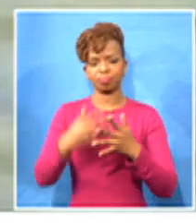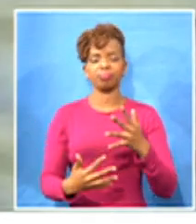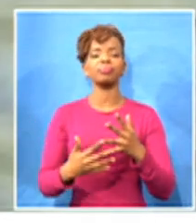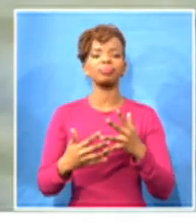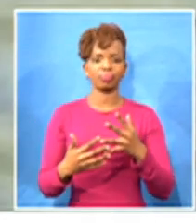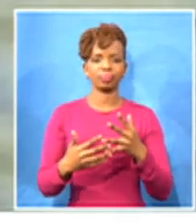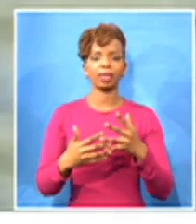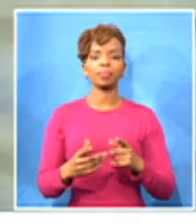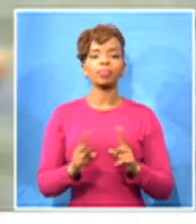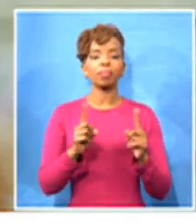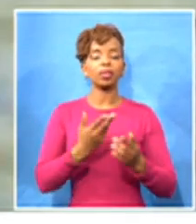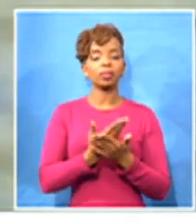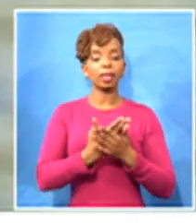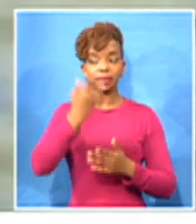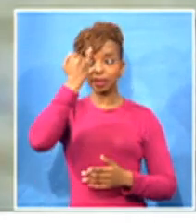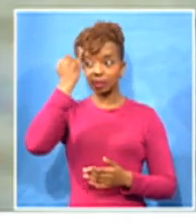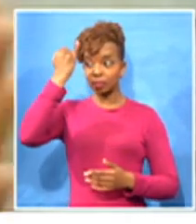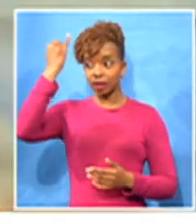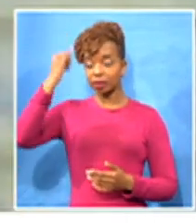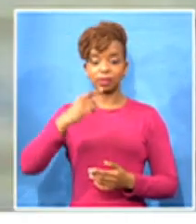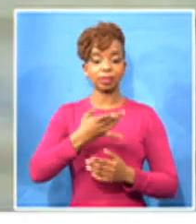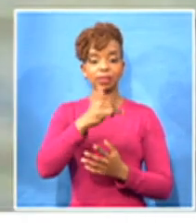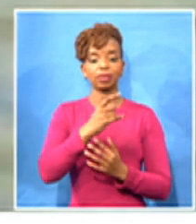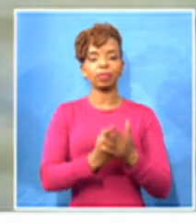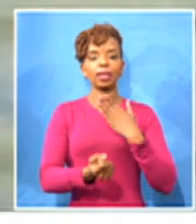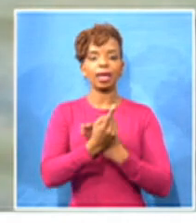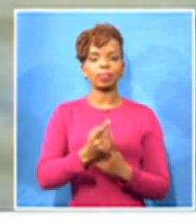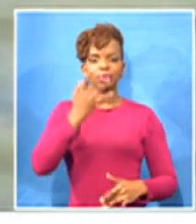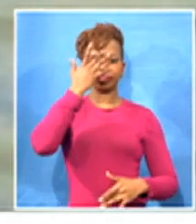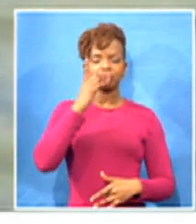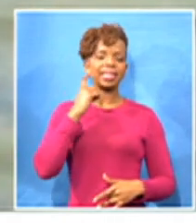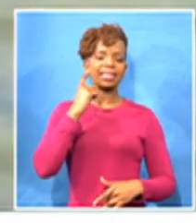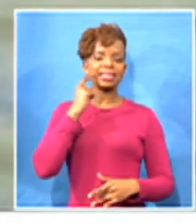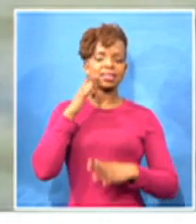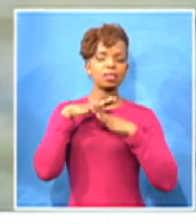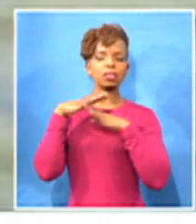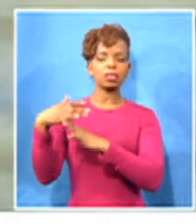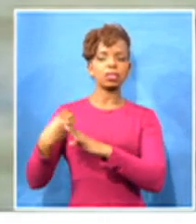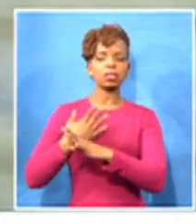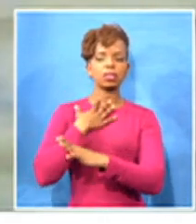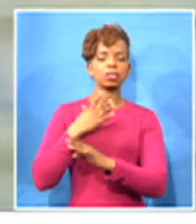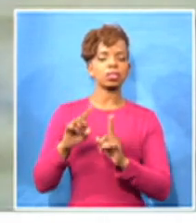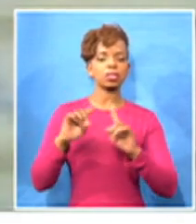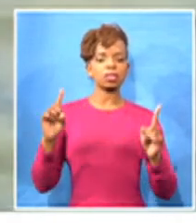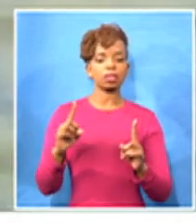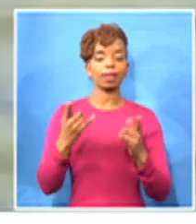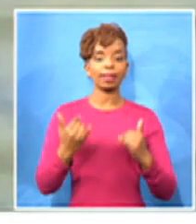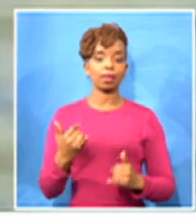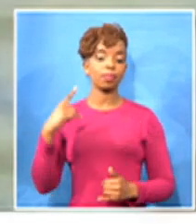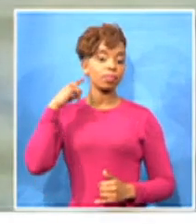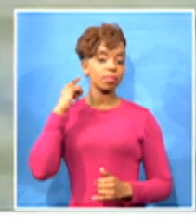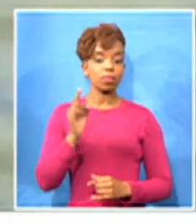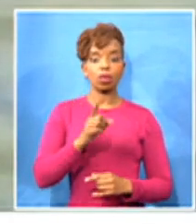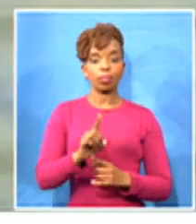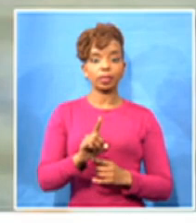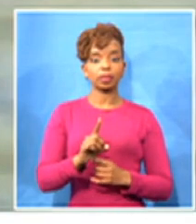imagine an outbreak of a disease that's easily prevented with vaccination on the back of a COVID-19 pandemic,